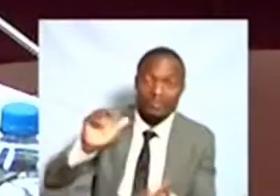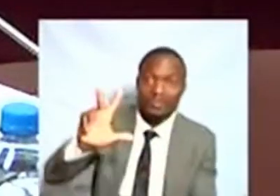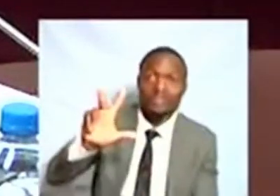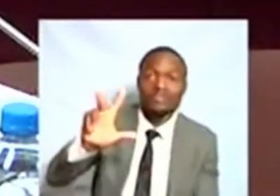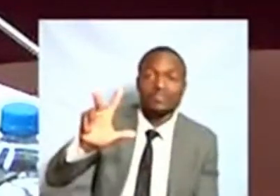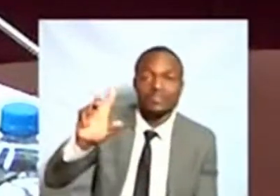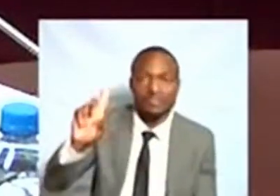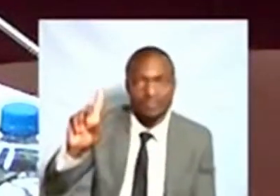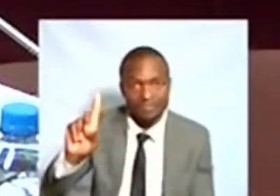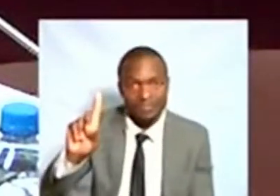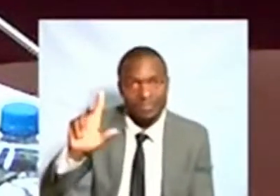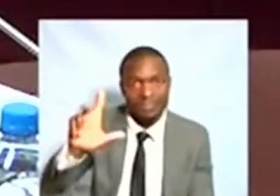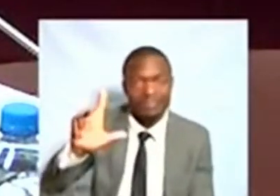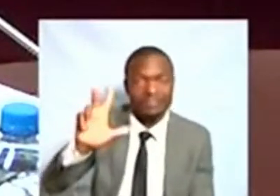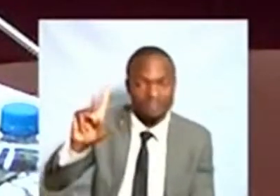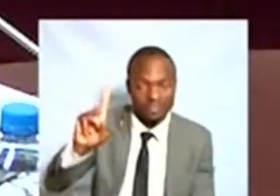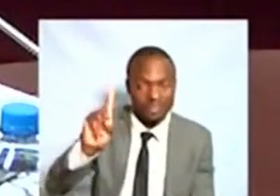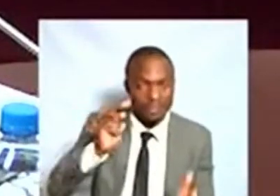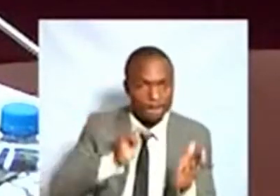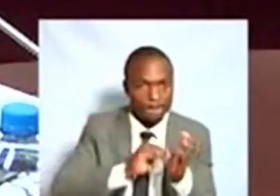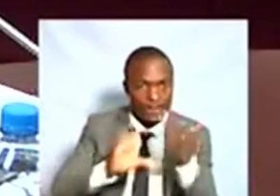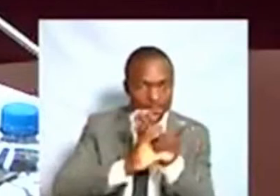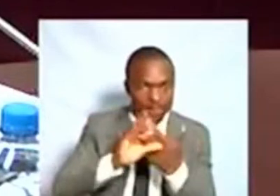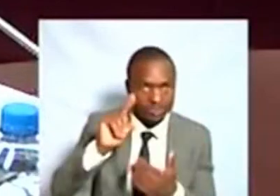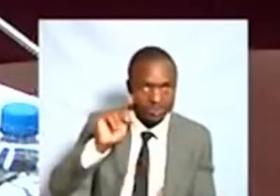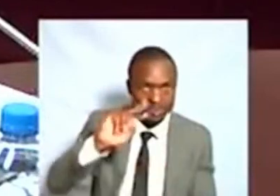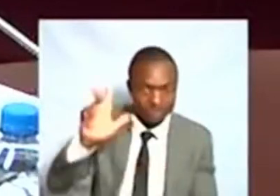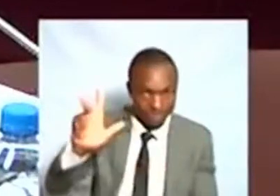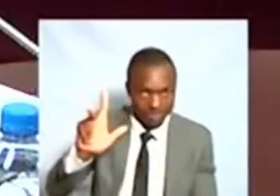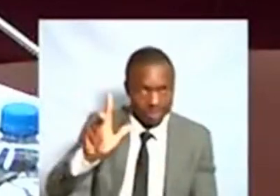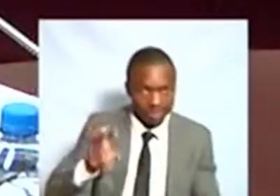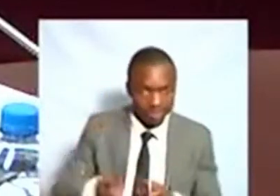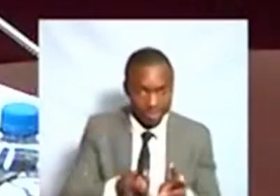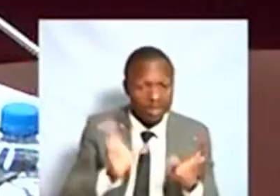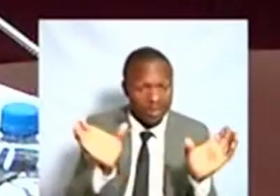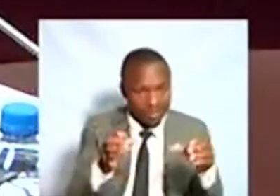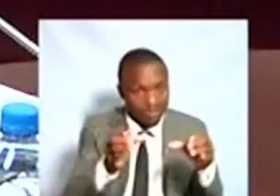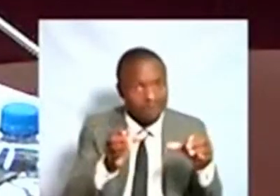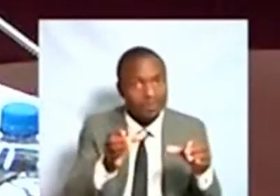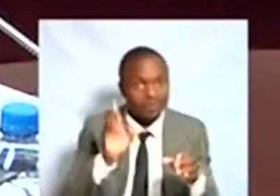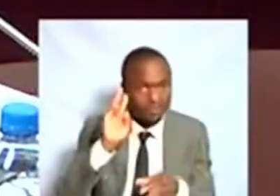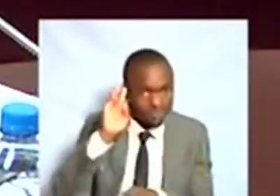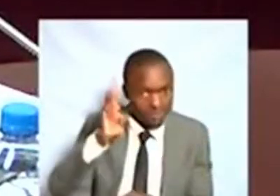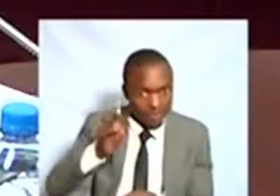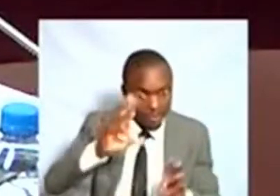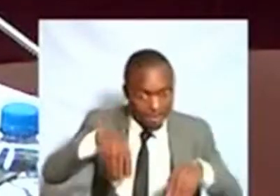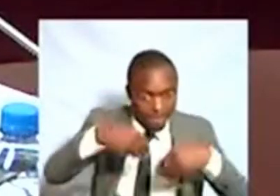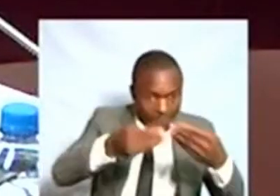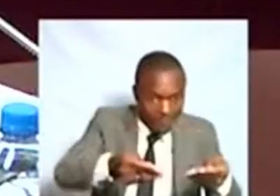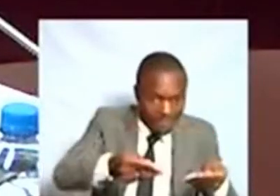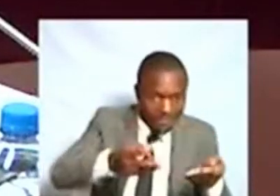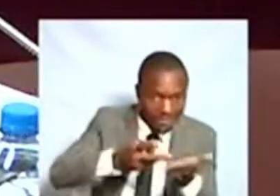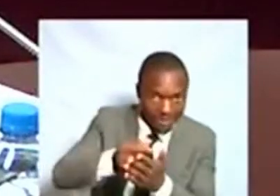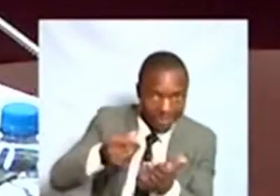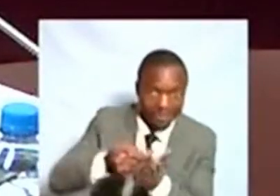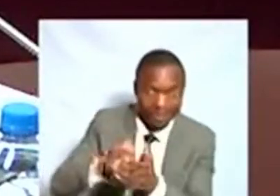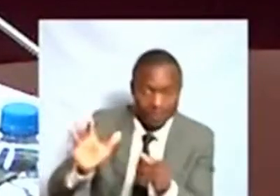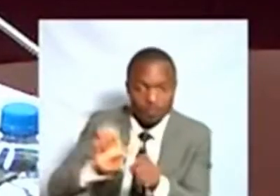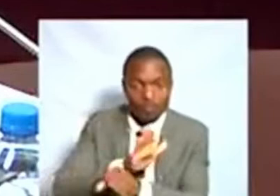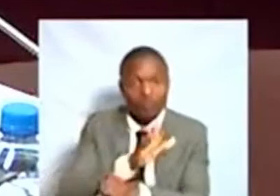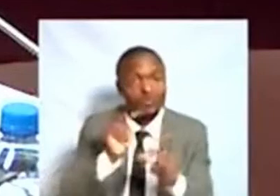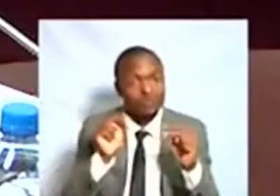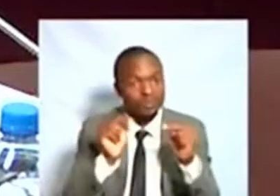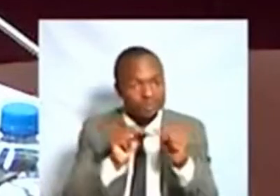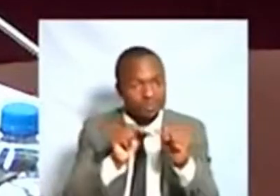March 2023. Remedial measures. The Council will allocate funds for full contracts